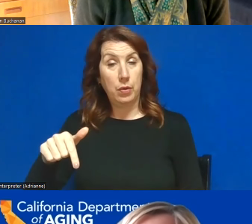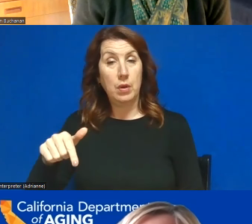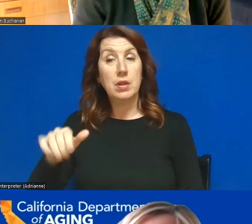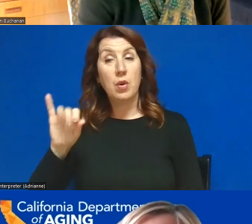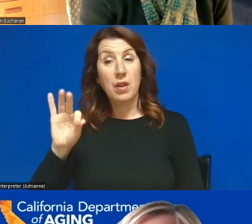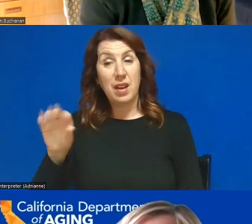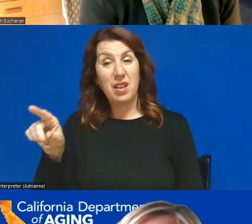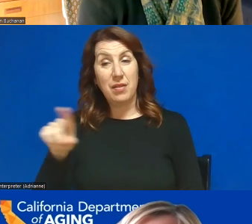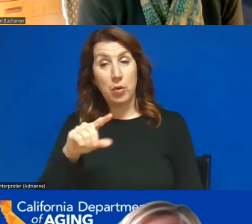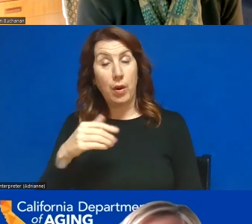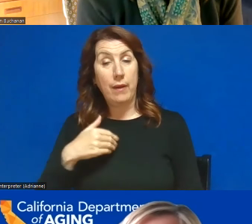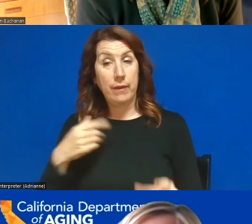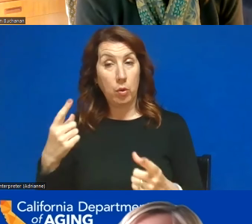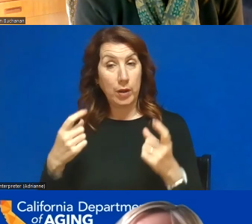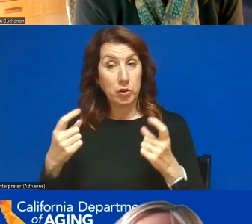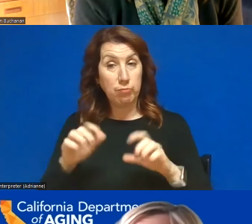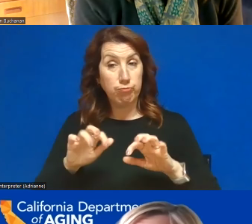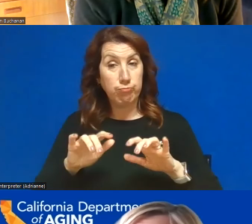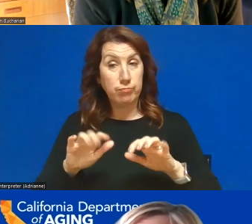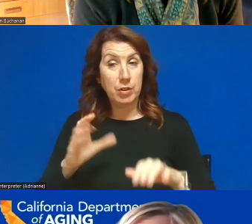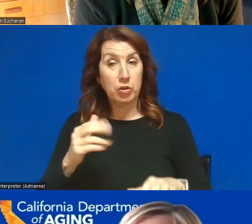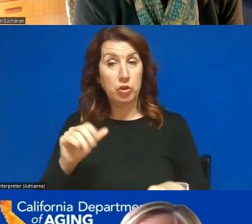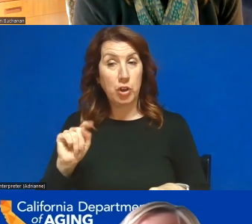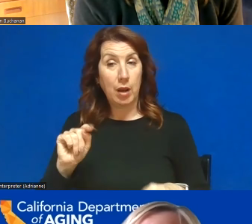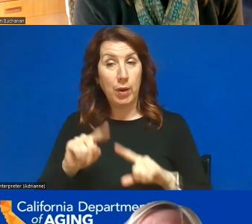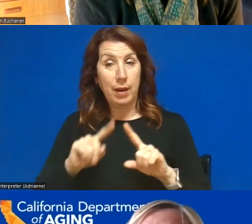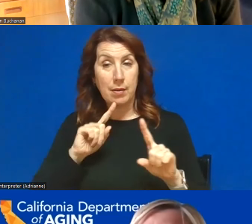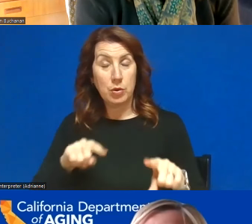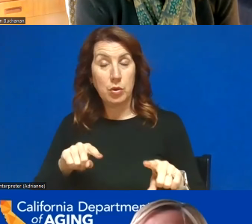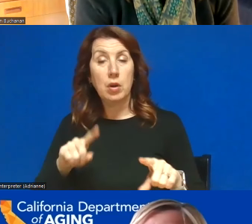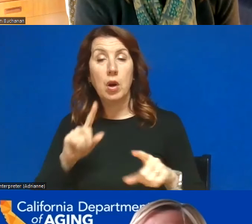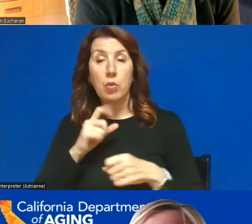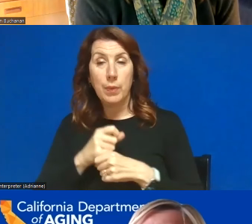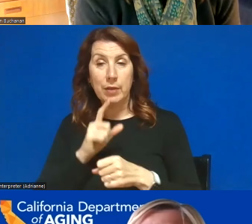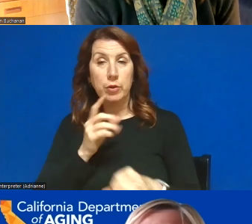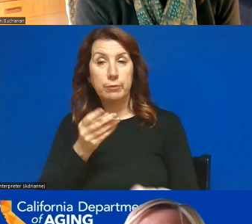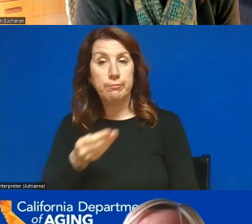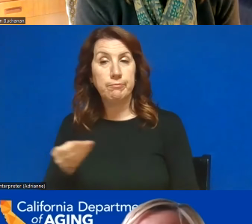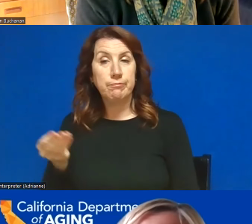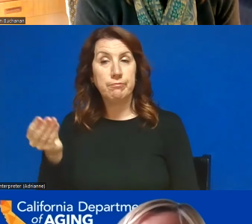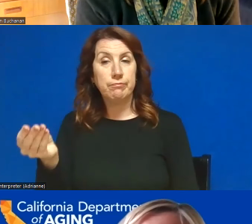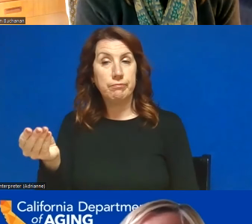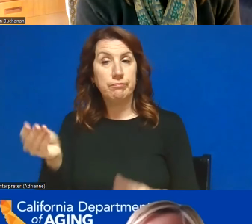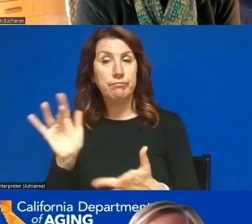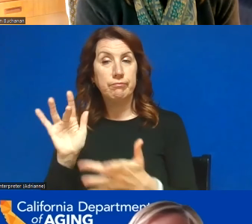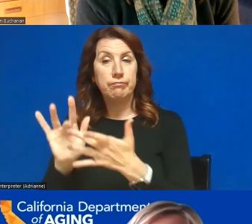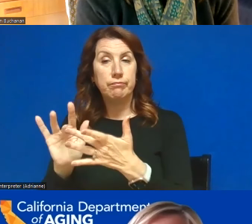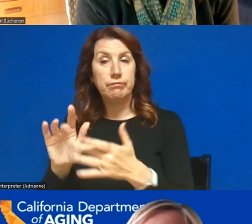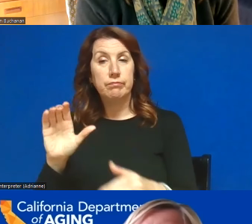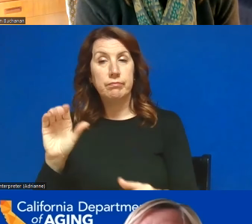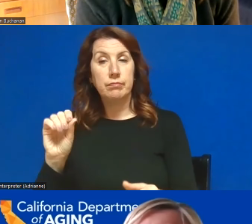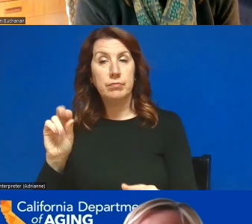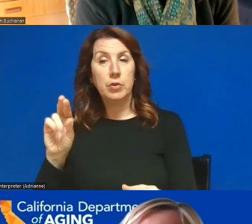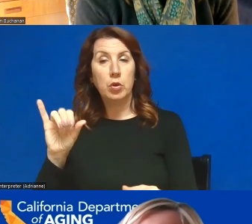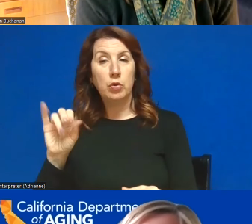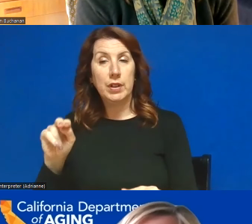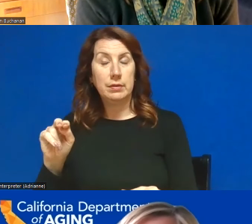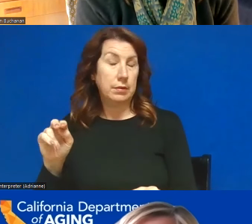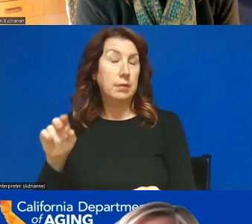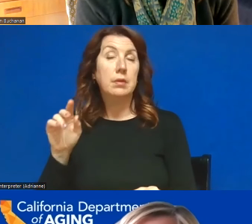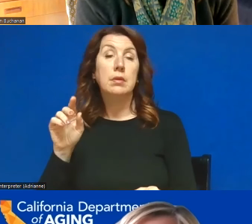anybody puts questions in the chat that are not answered, we will make sure that those reach Corinne, and that if they're not